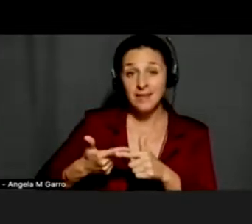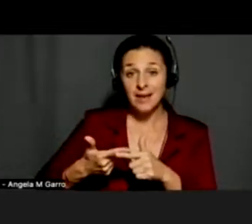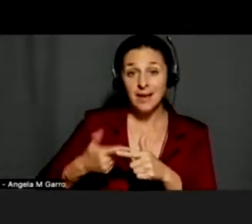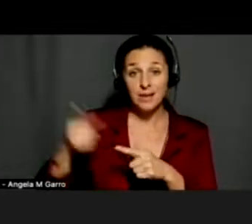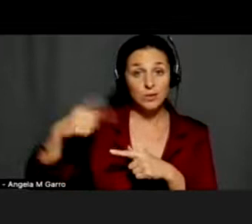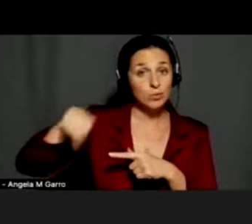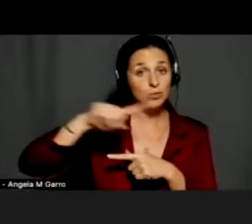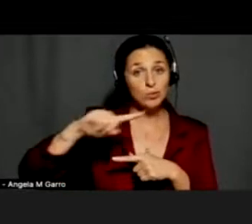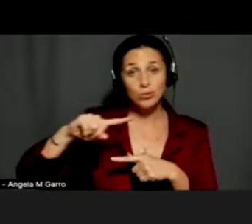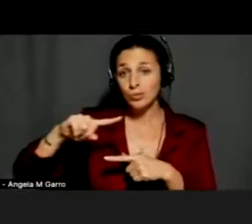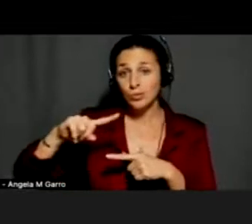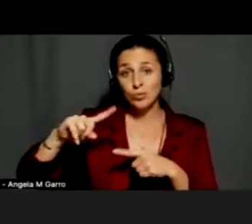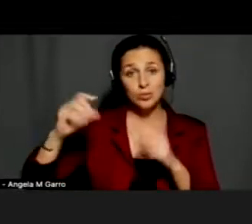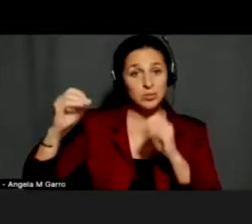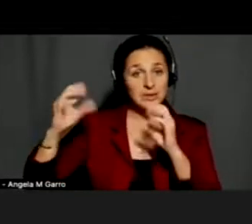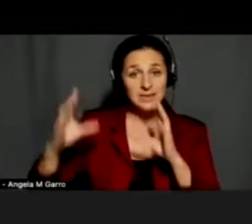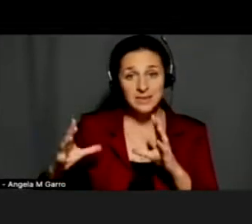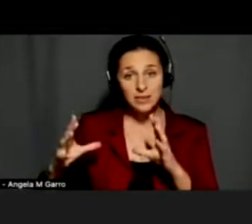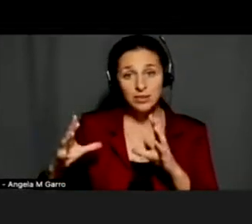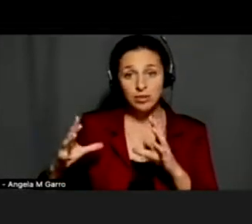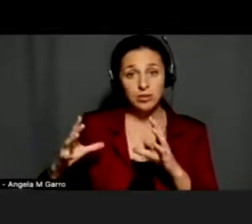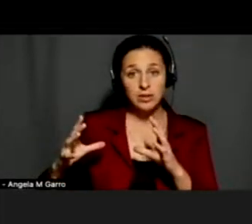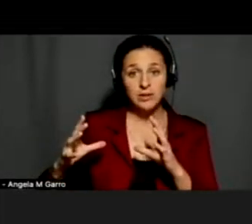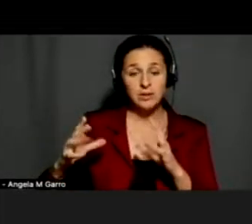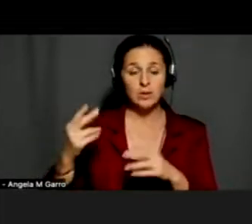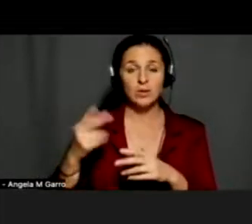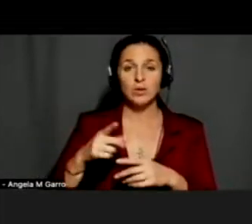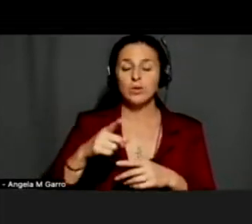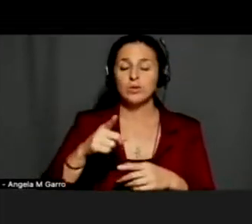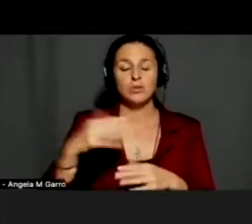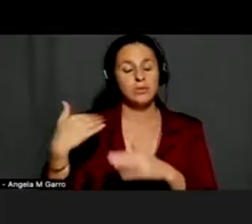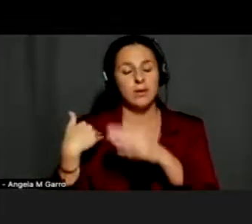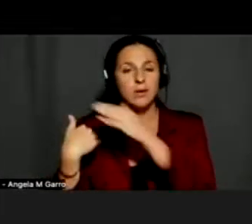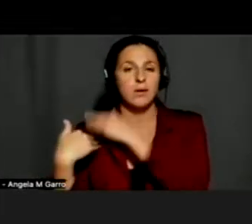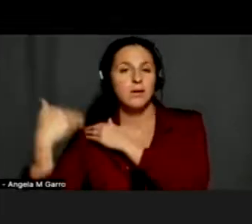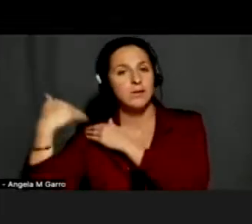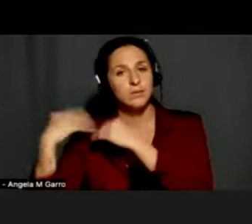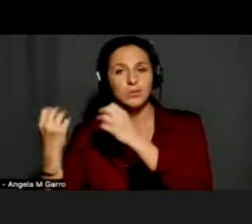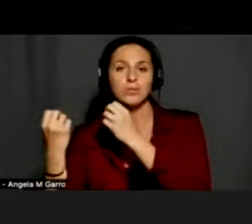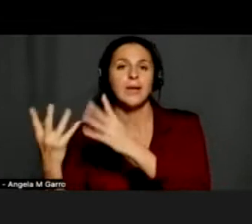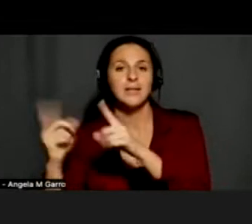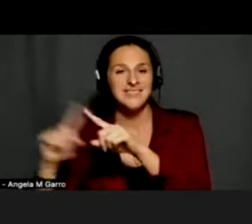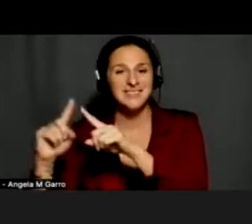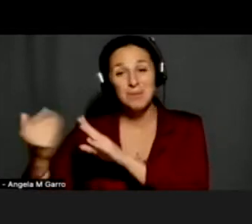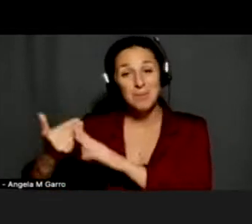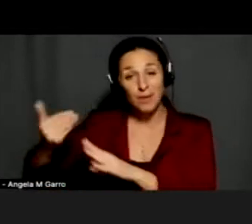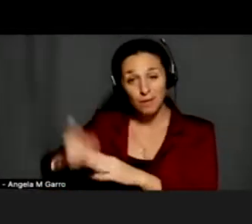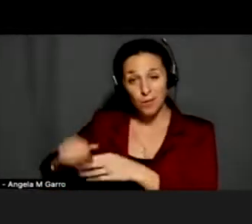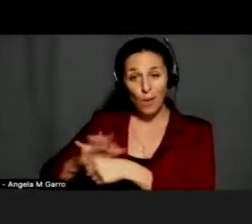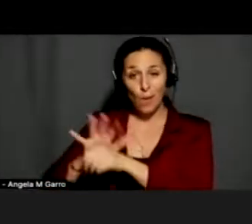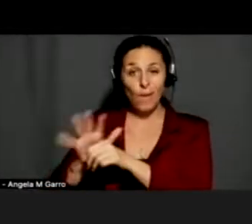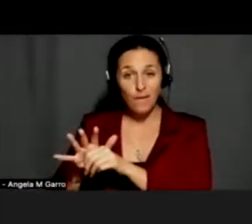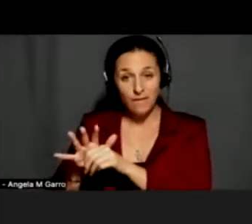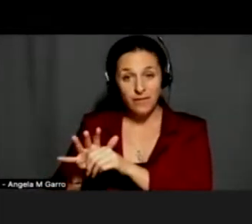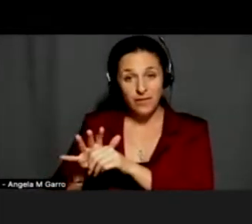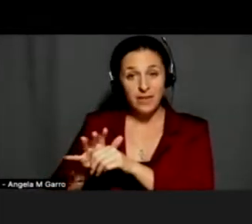teachers are wear so many hats and hold so many pieces before COVID existed, before we were in the middle